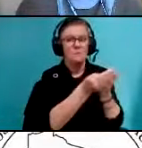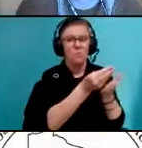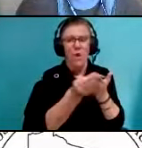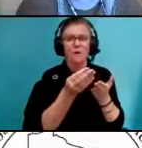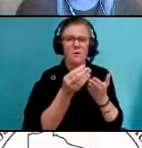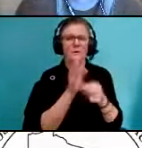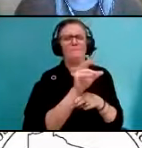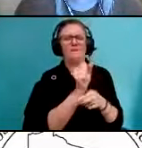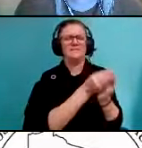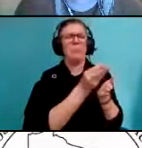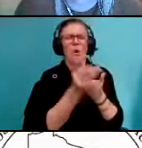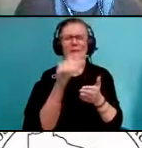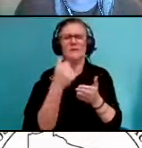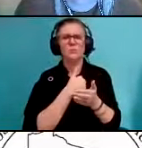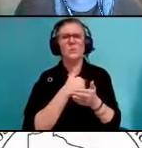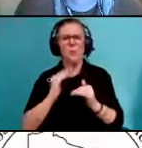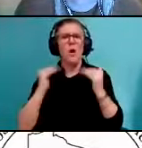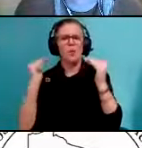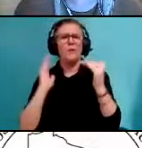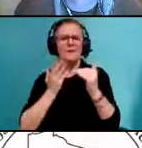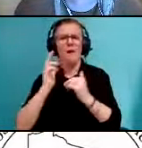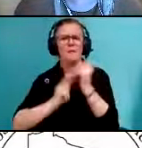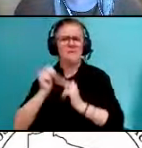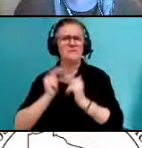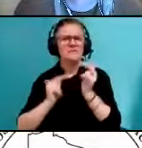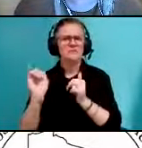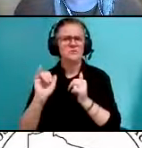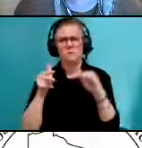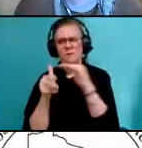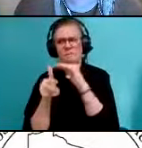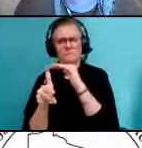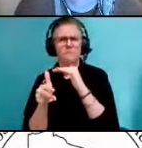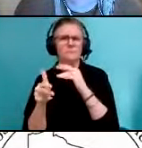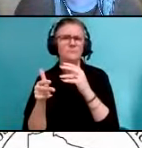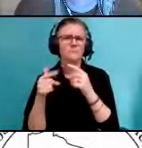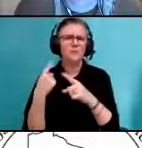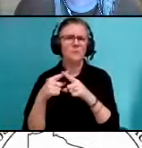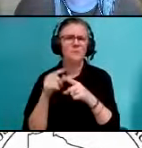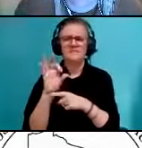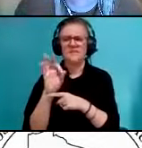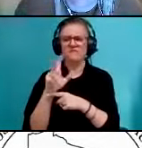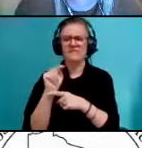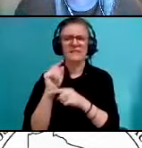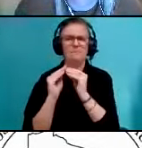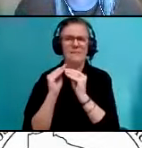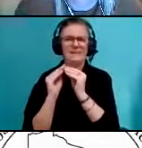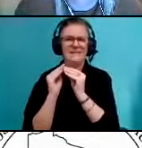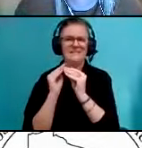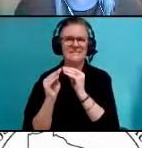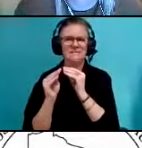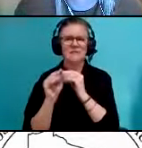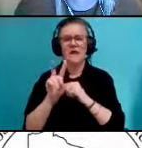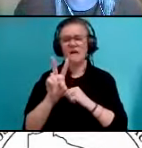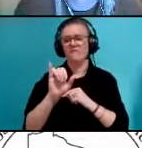upgrades to the necessary facilities, the storage garages, as well as the fleet maintenance at Vine Street.